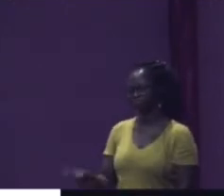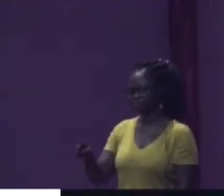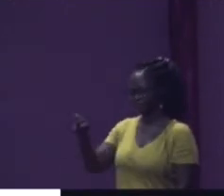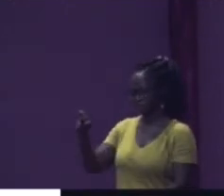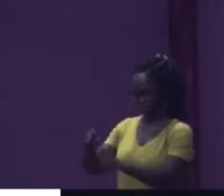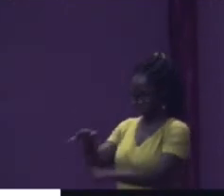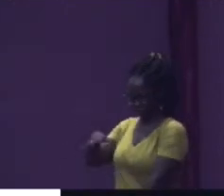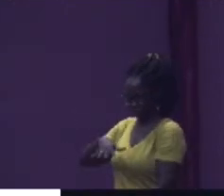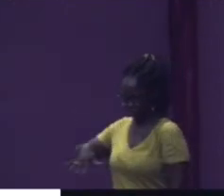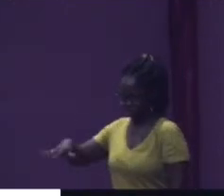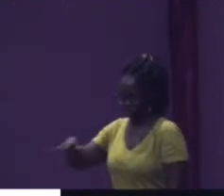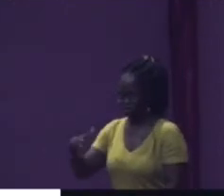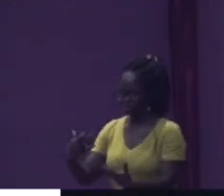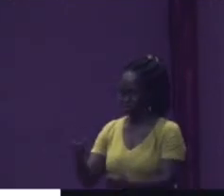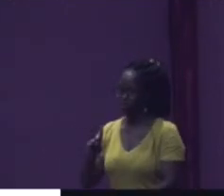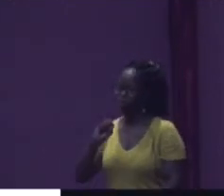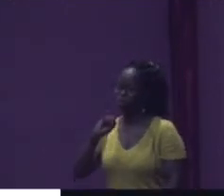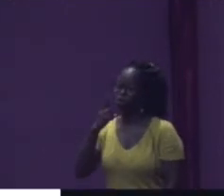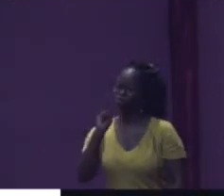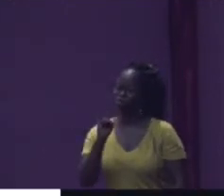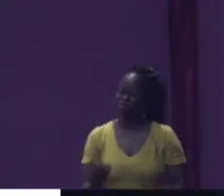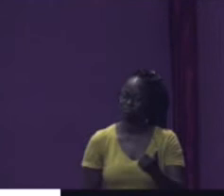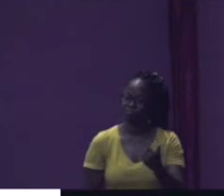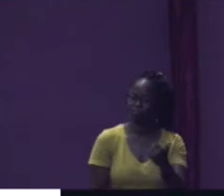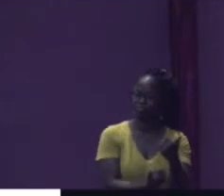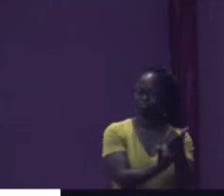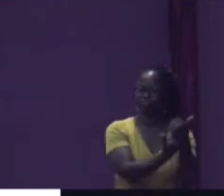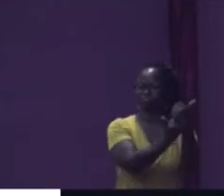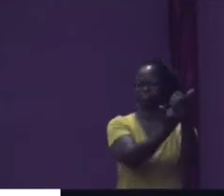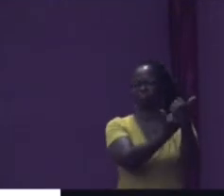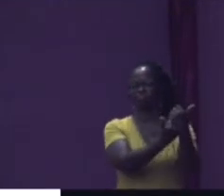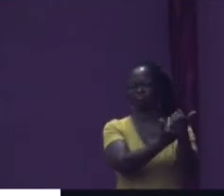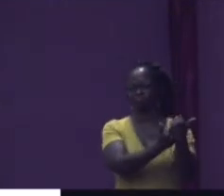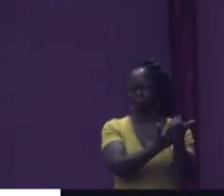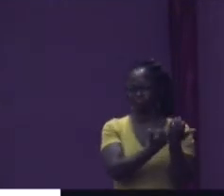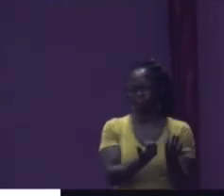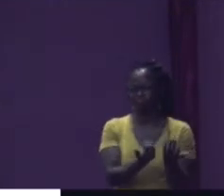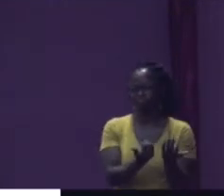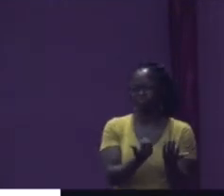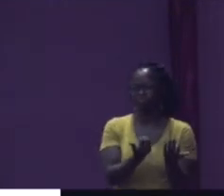be synthesized with it, it will be accepted.